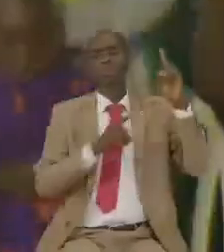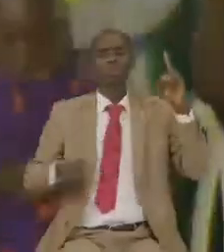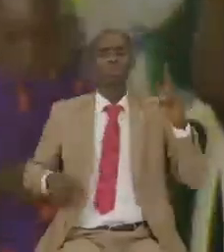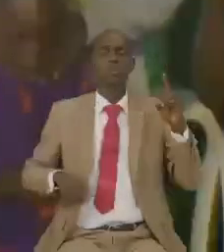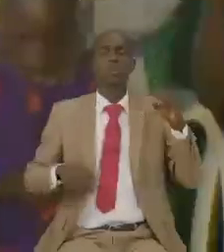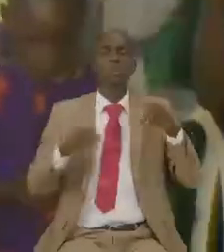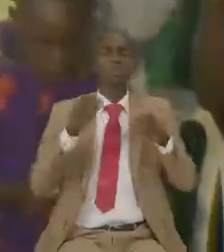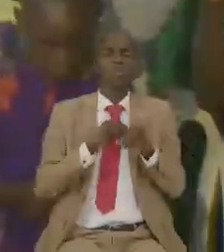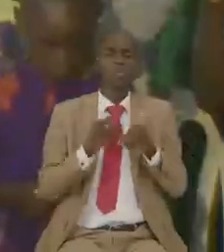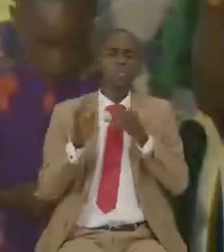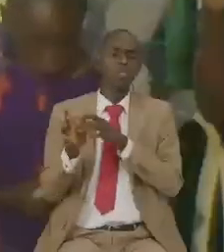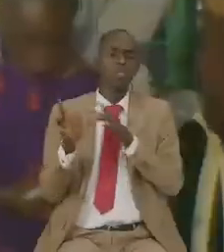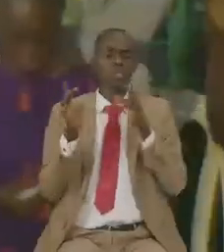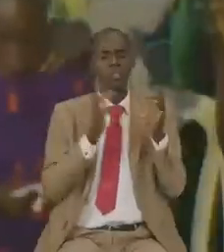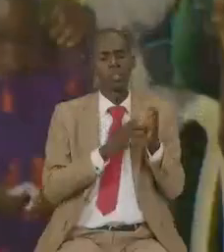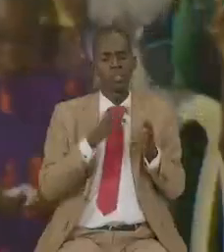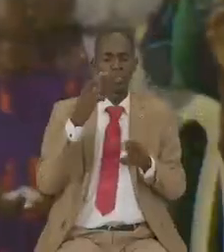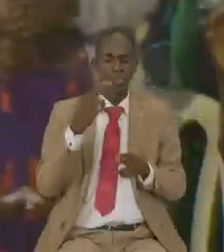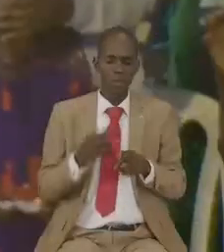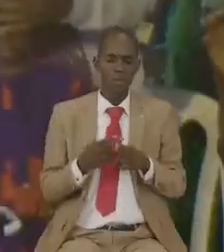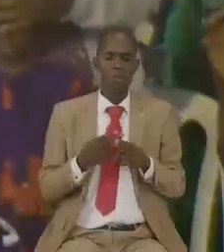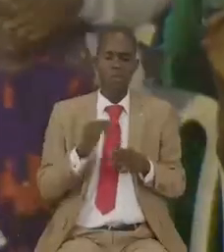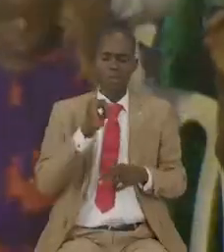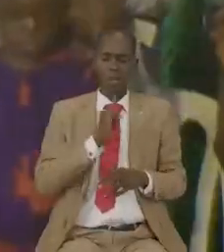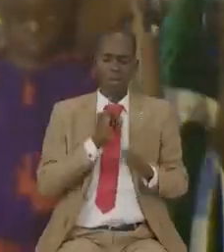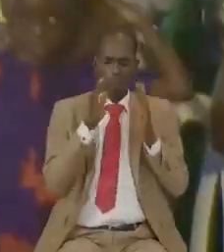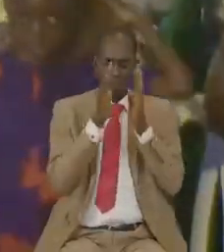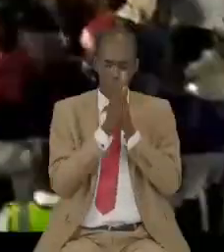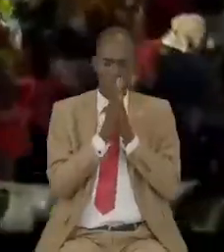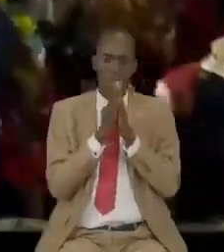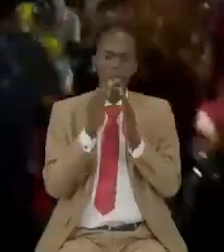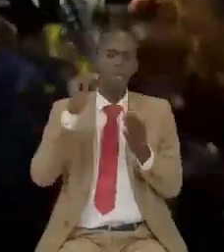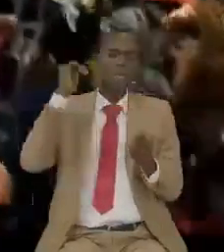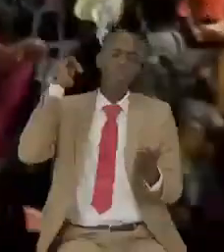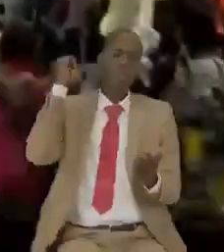In Jesus' name I pray.